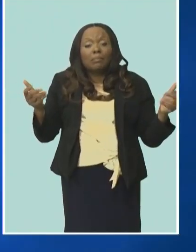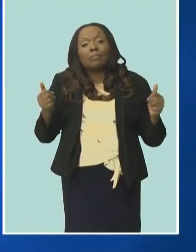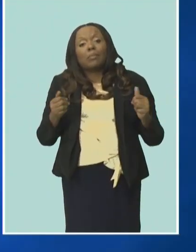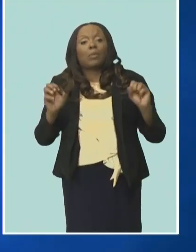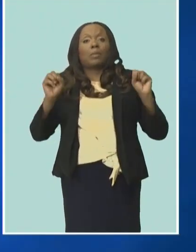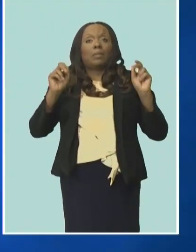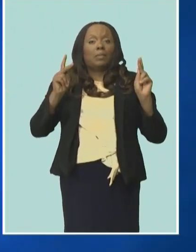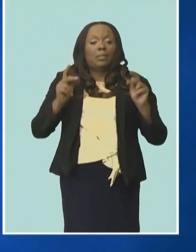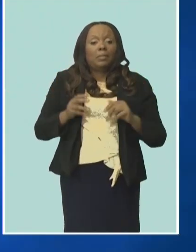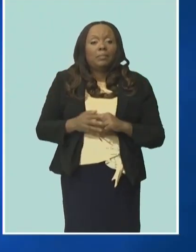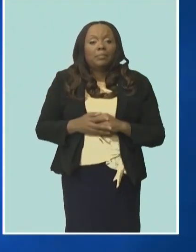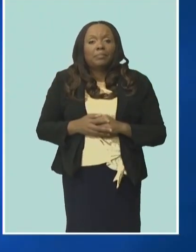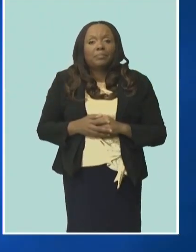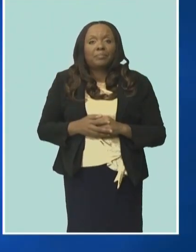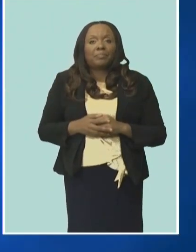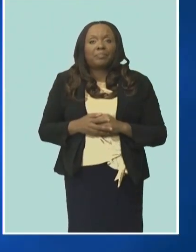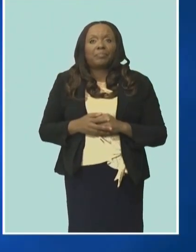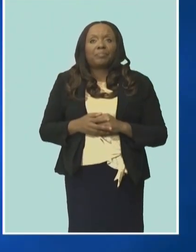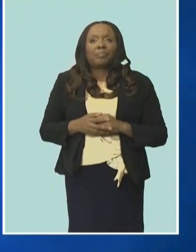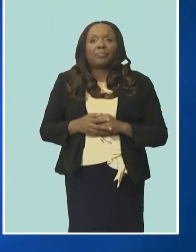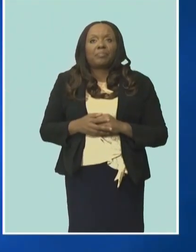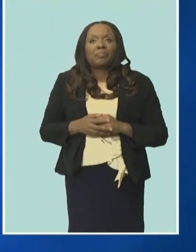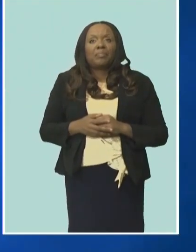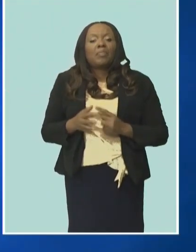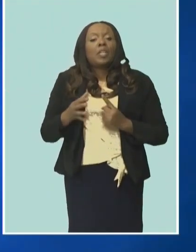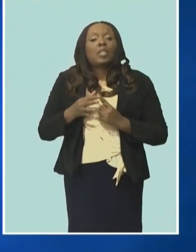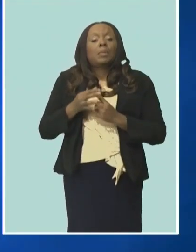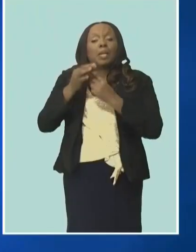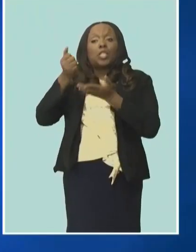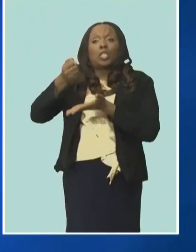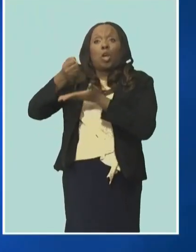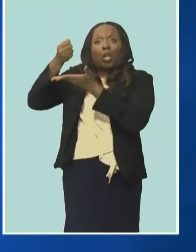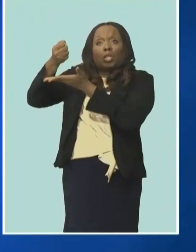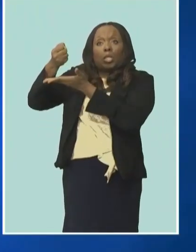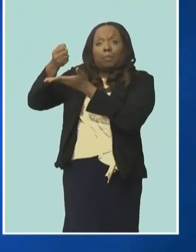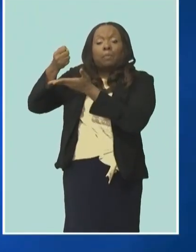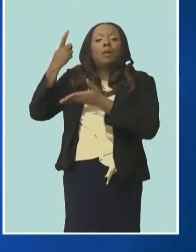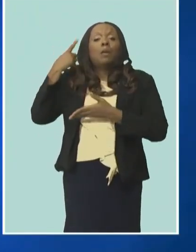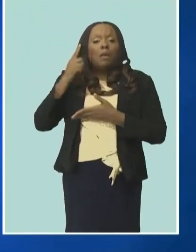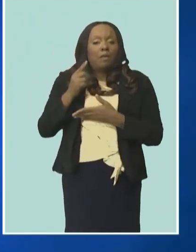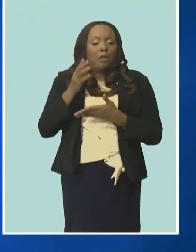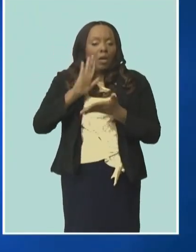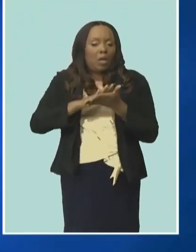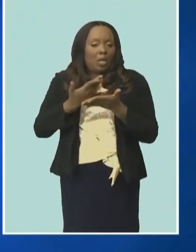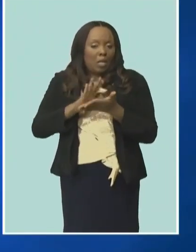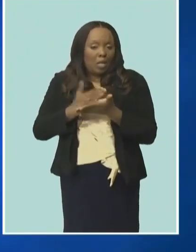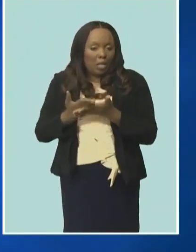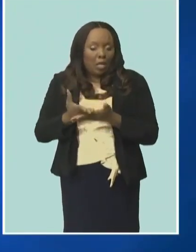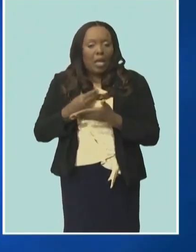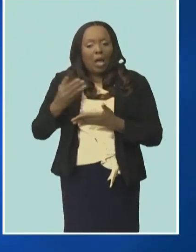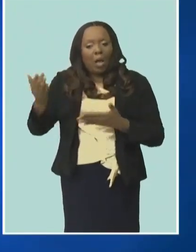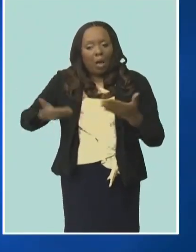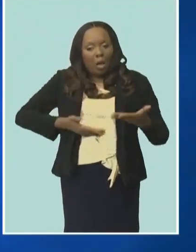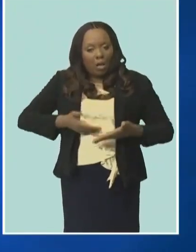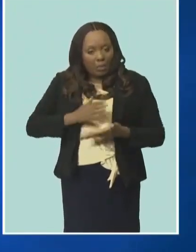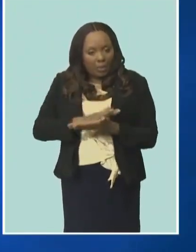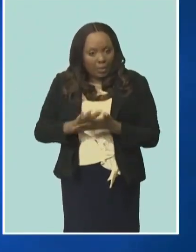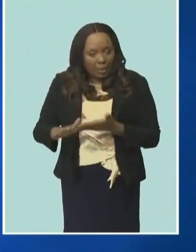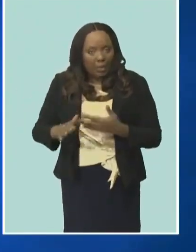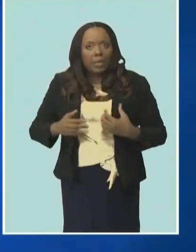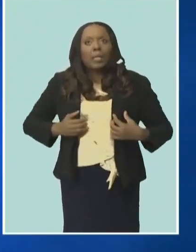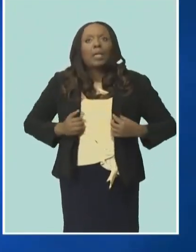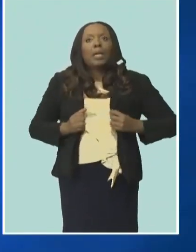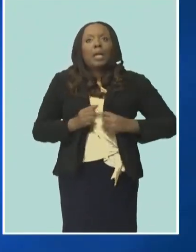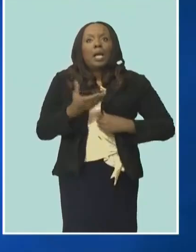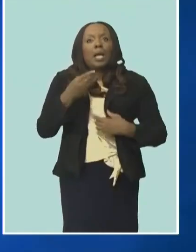all right. He highlighted special scholarships for first-year culinary and hospitality students and also first-year general